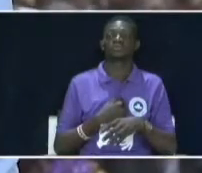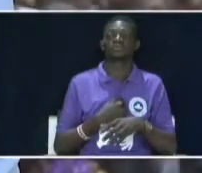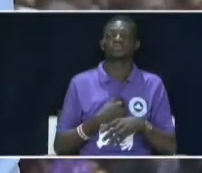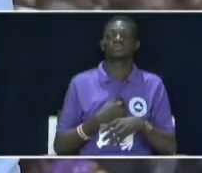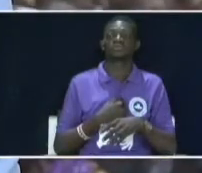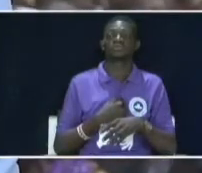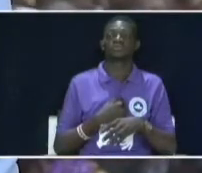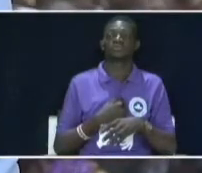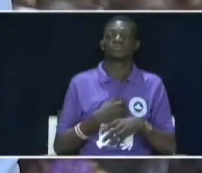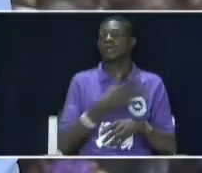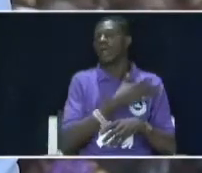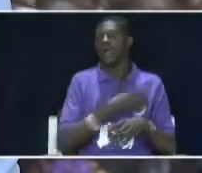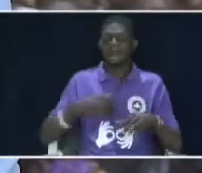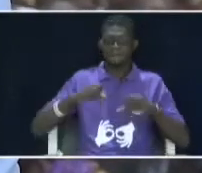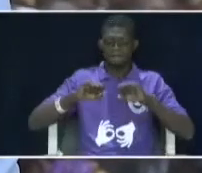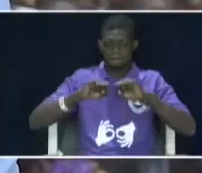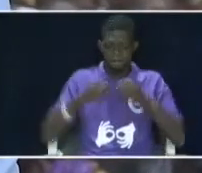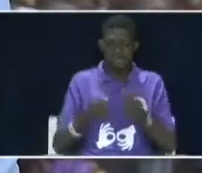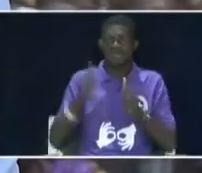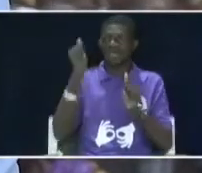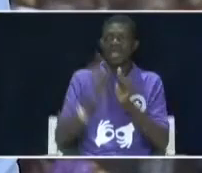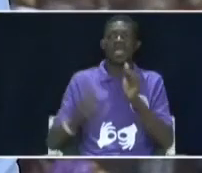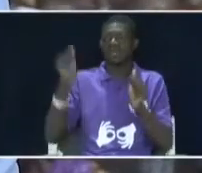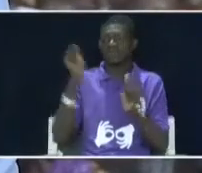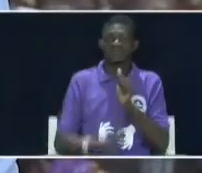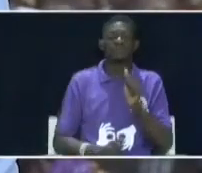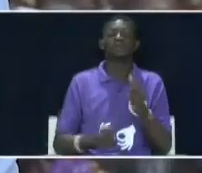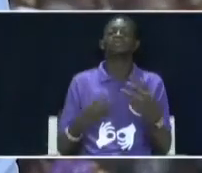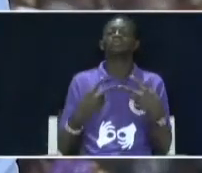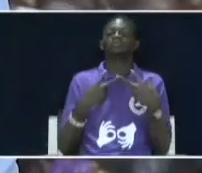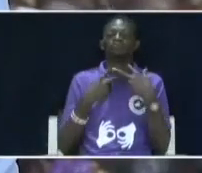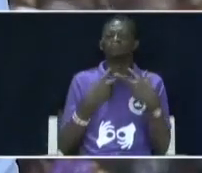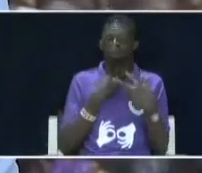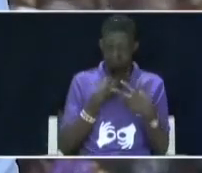And break every yoke in my life.